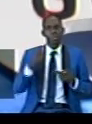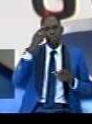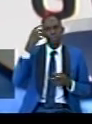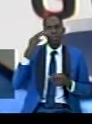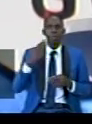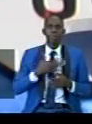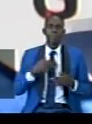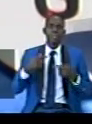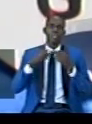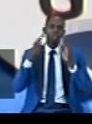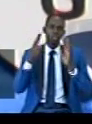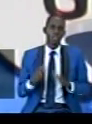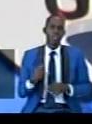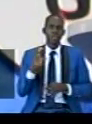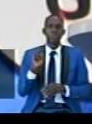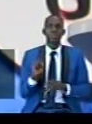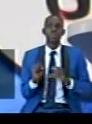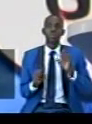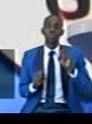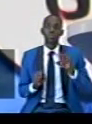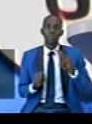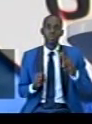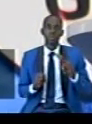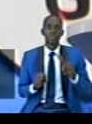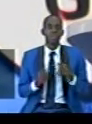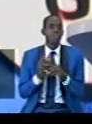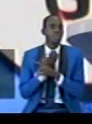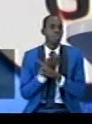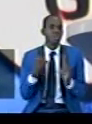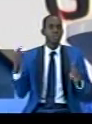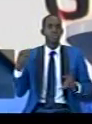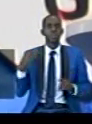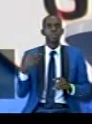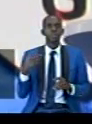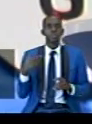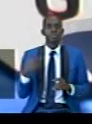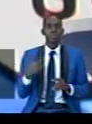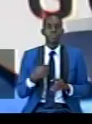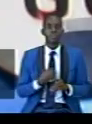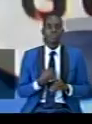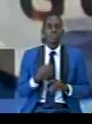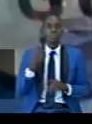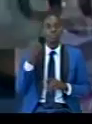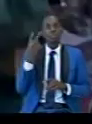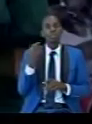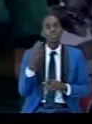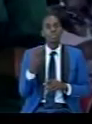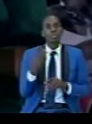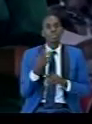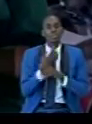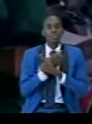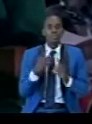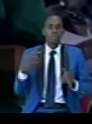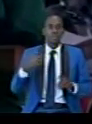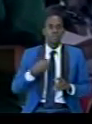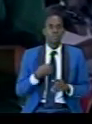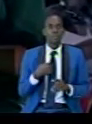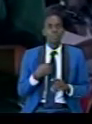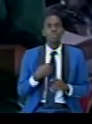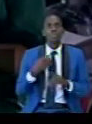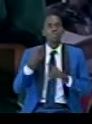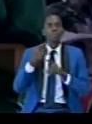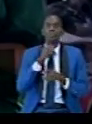enemies. 12. Deliver me not over unto the will of